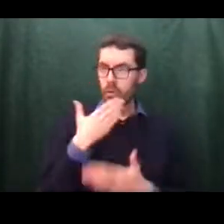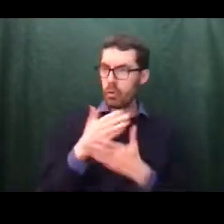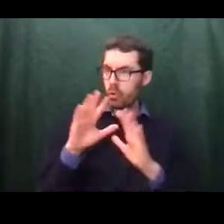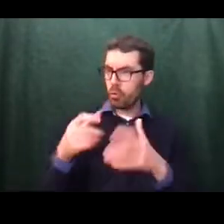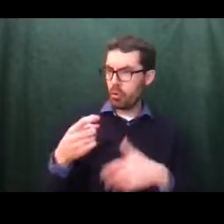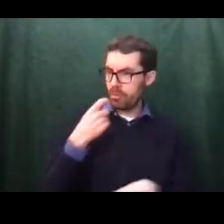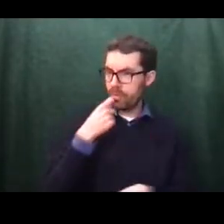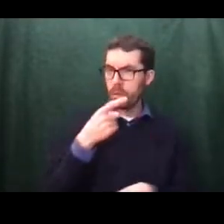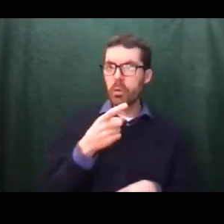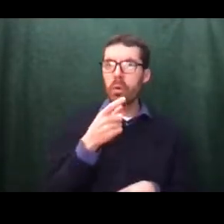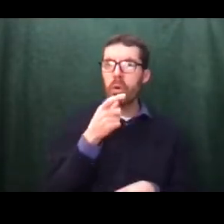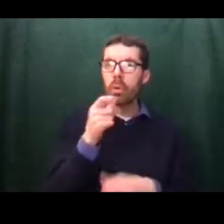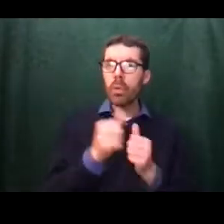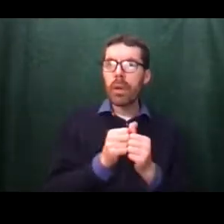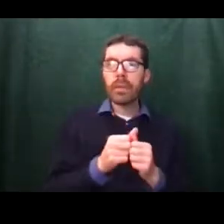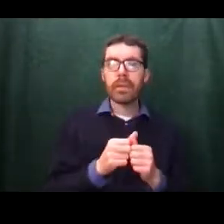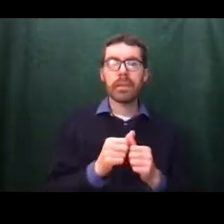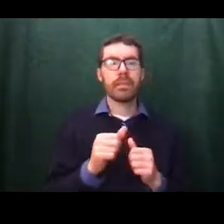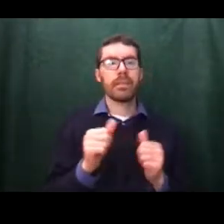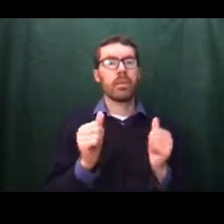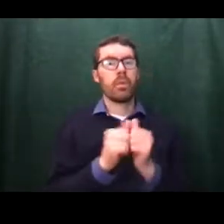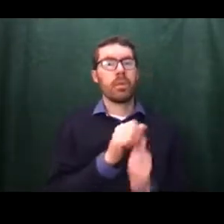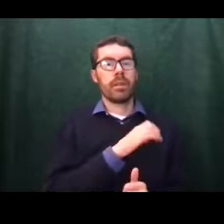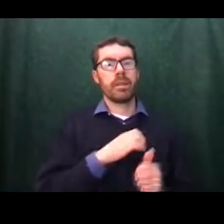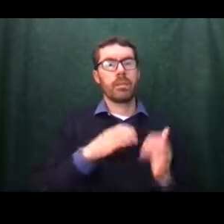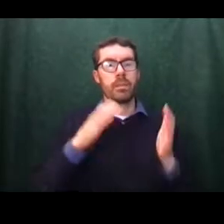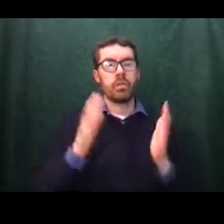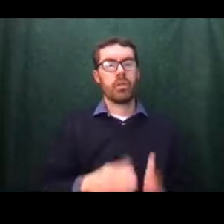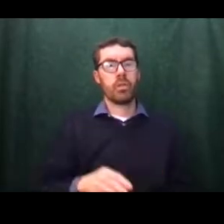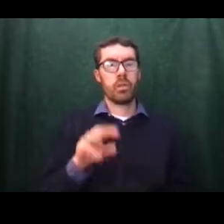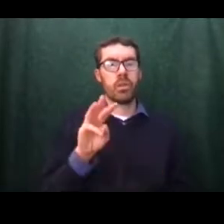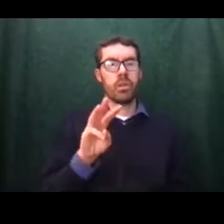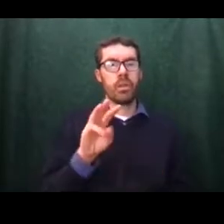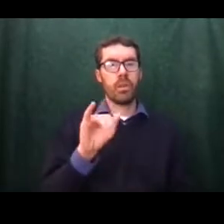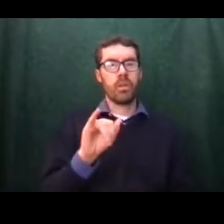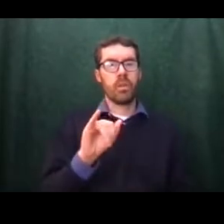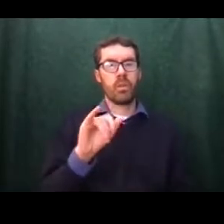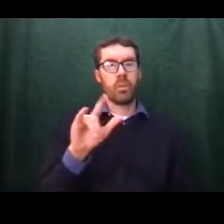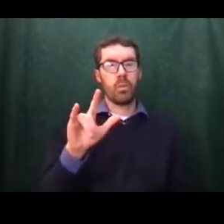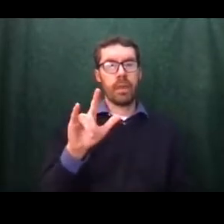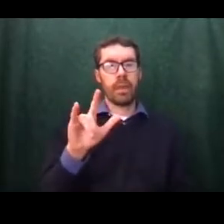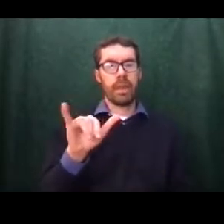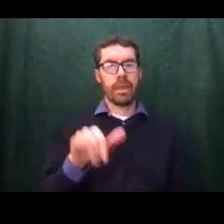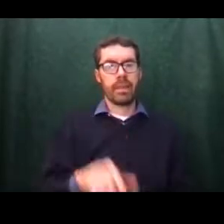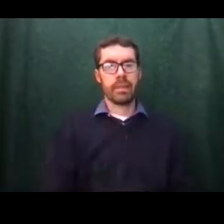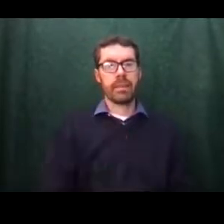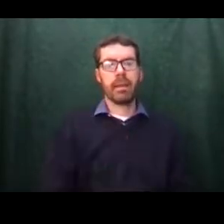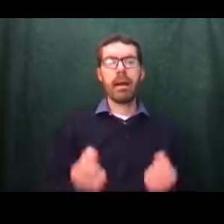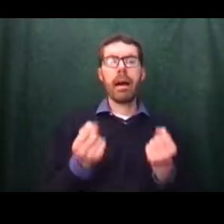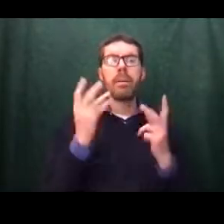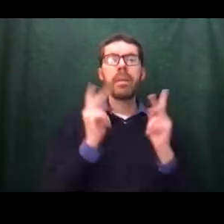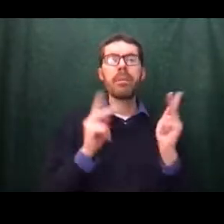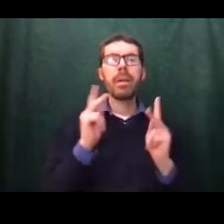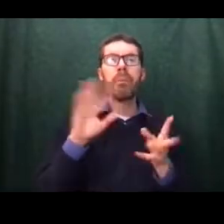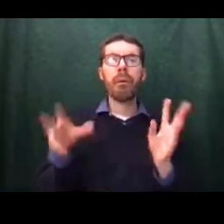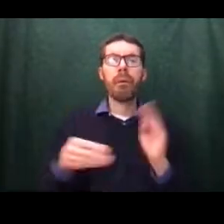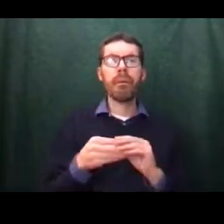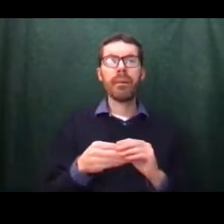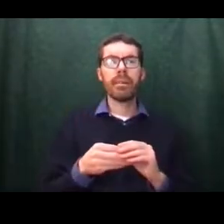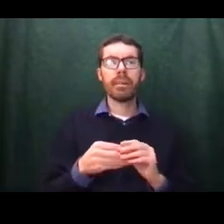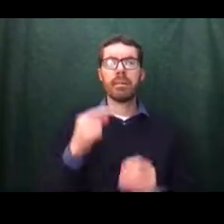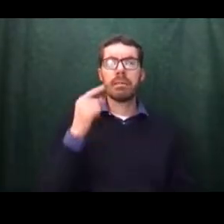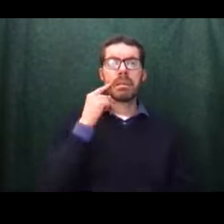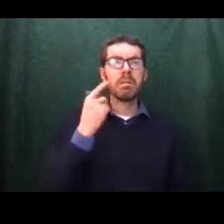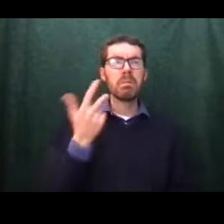with? I was with Commissioner Willey. Did he, how many people did he have? Oh, we had 3